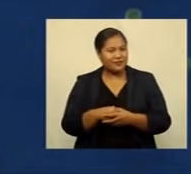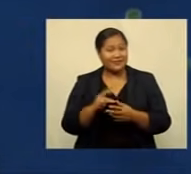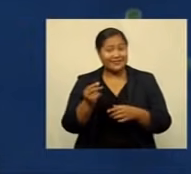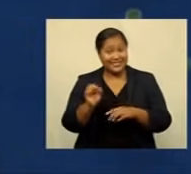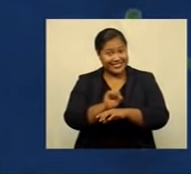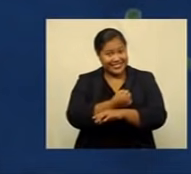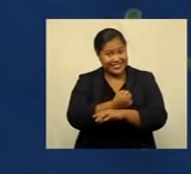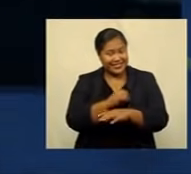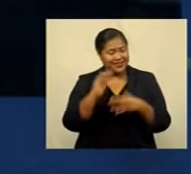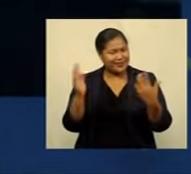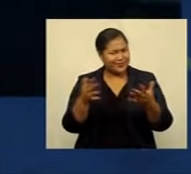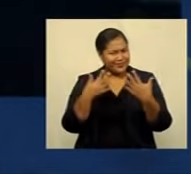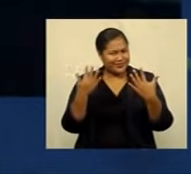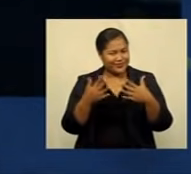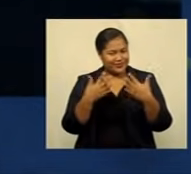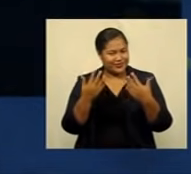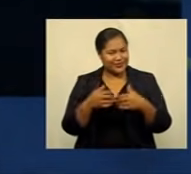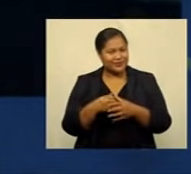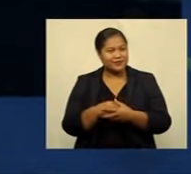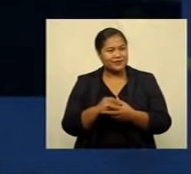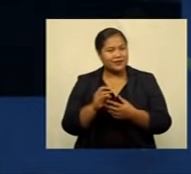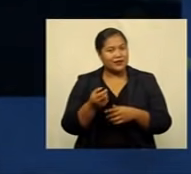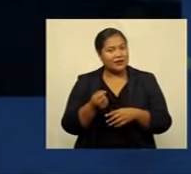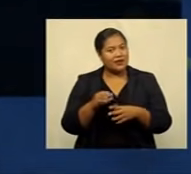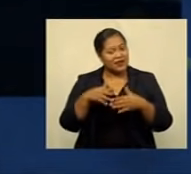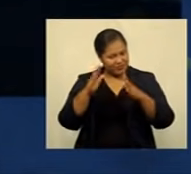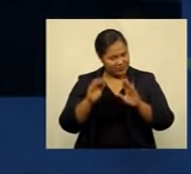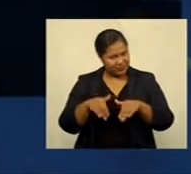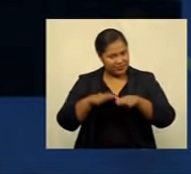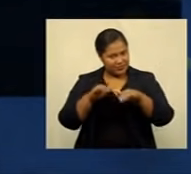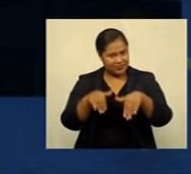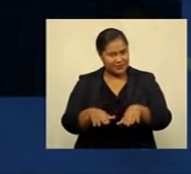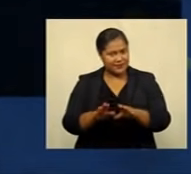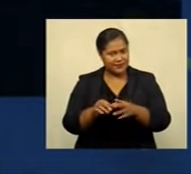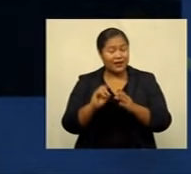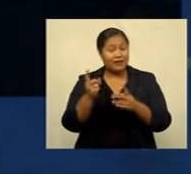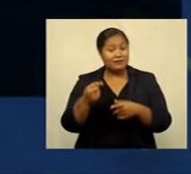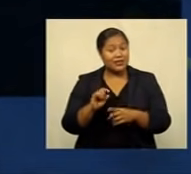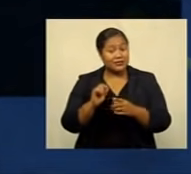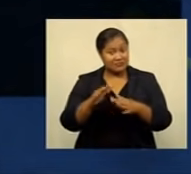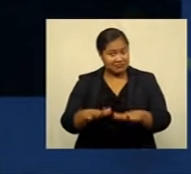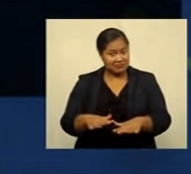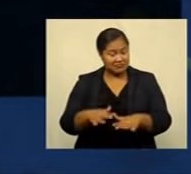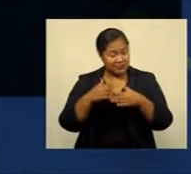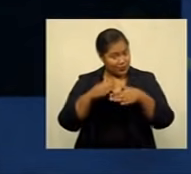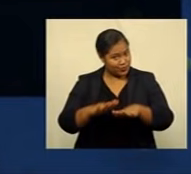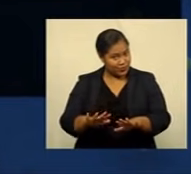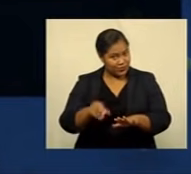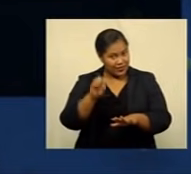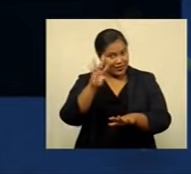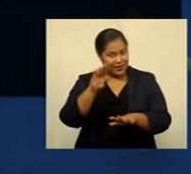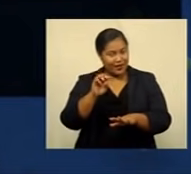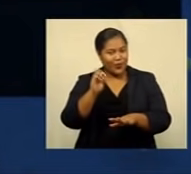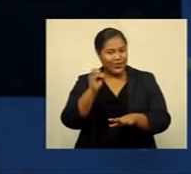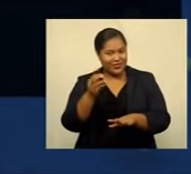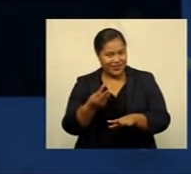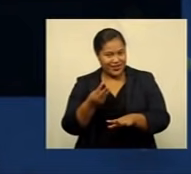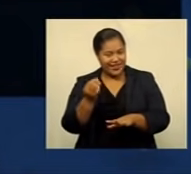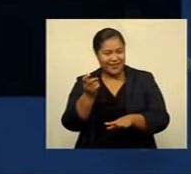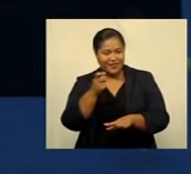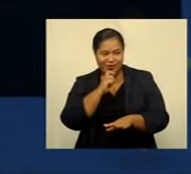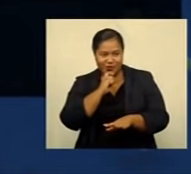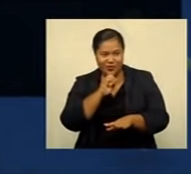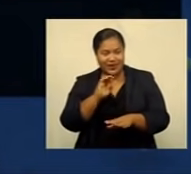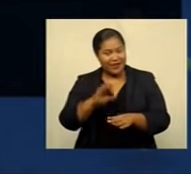moderate to fresh easterly winds, moderate to rough seas. Turning to the tides, the next low tide is at 10:03 p.m. with high tide